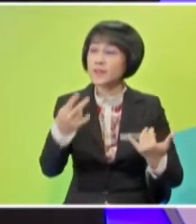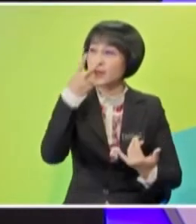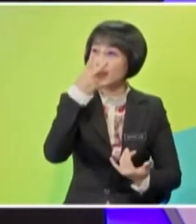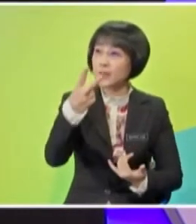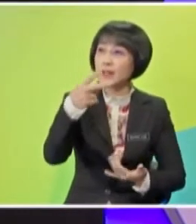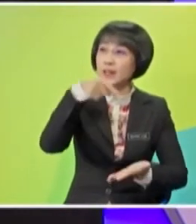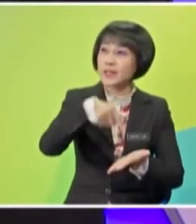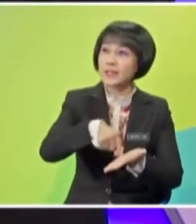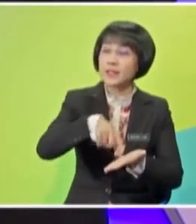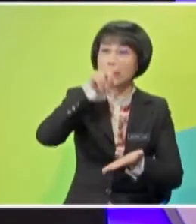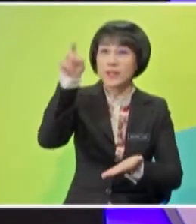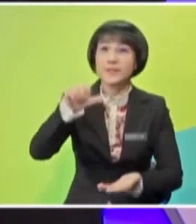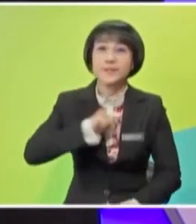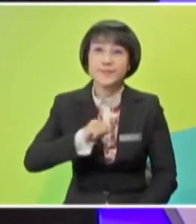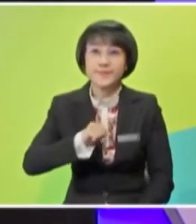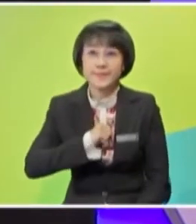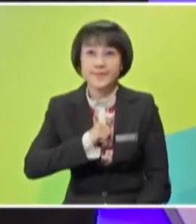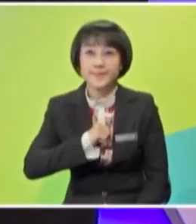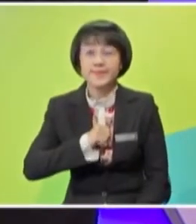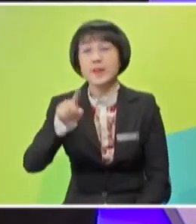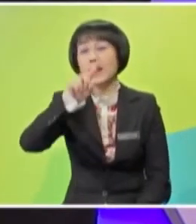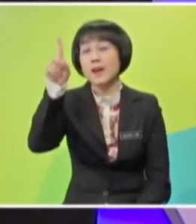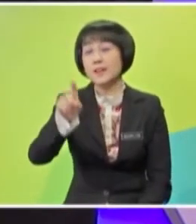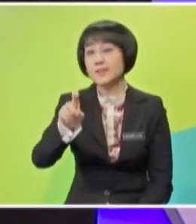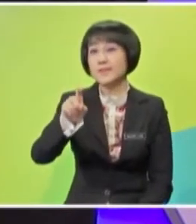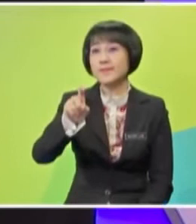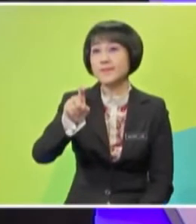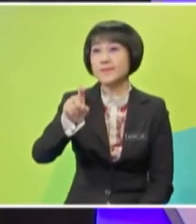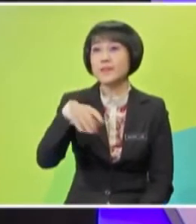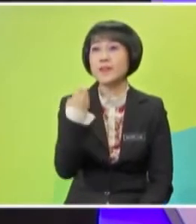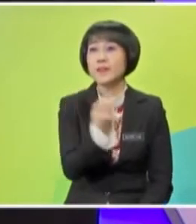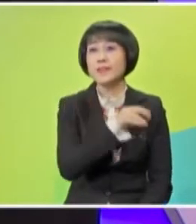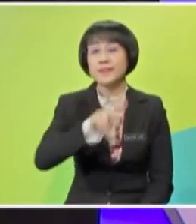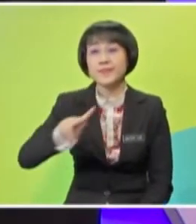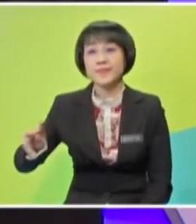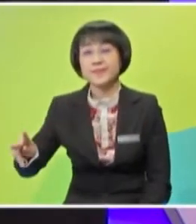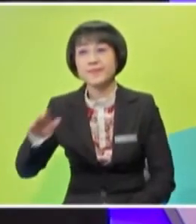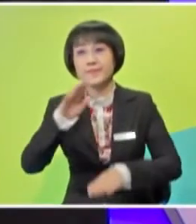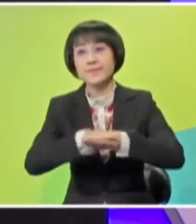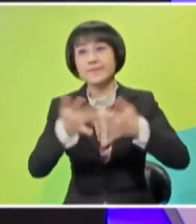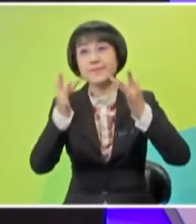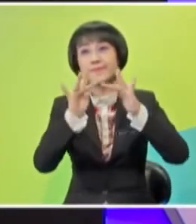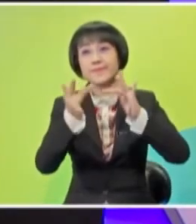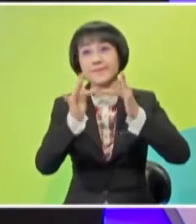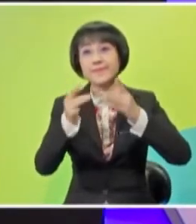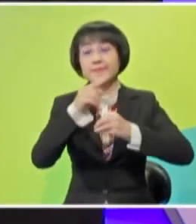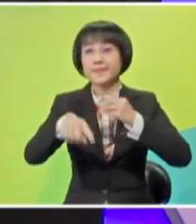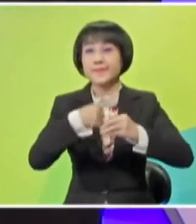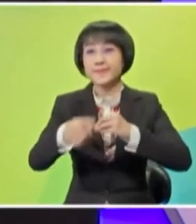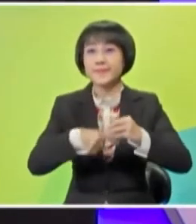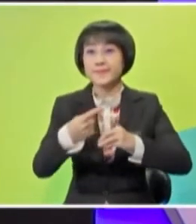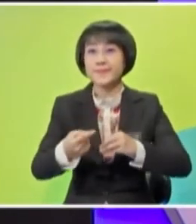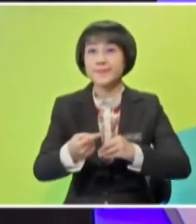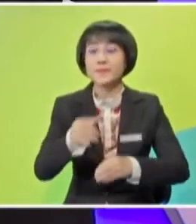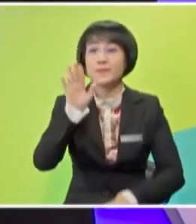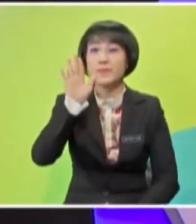this question personally, and we are going to ask our pupils in the online about their